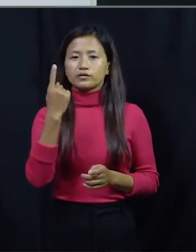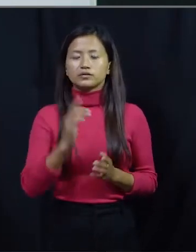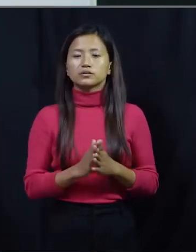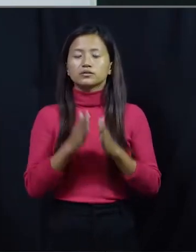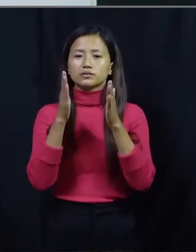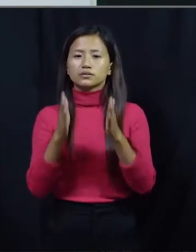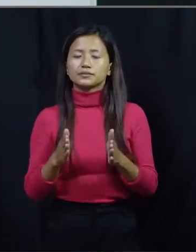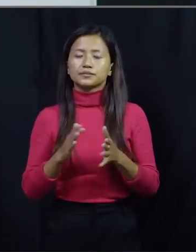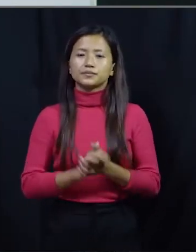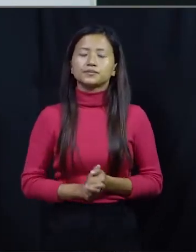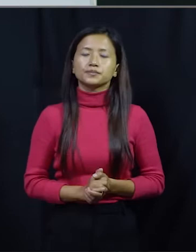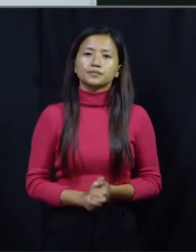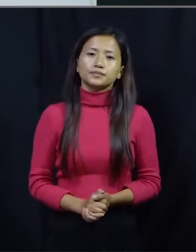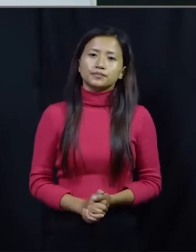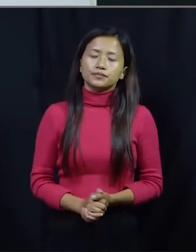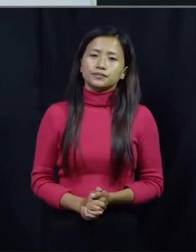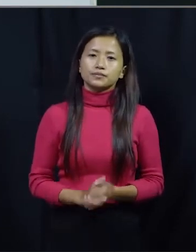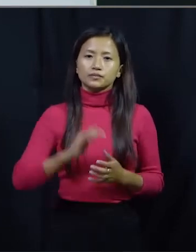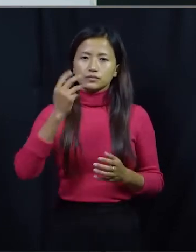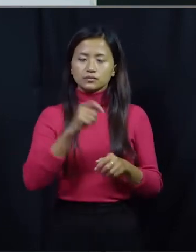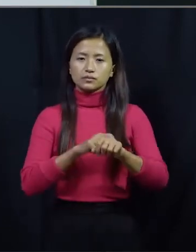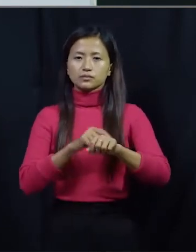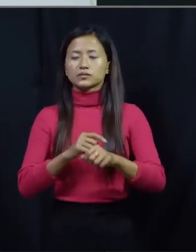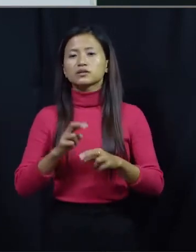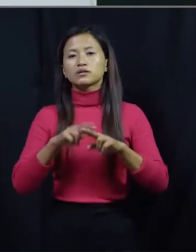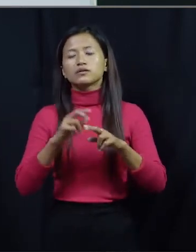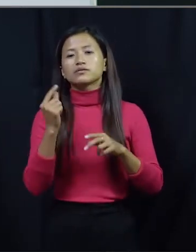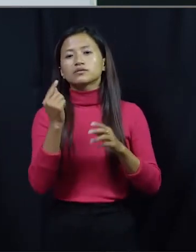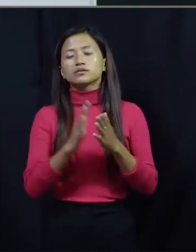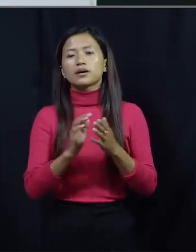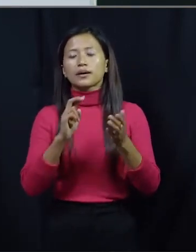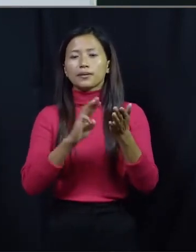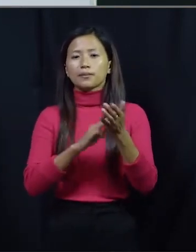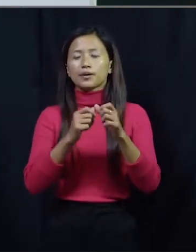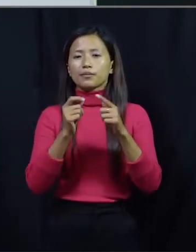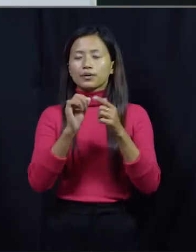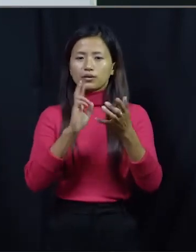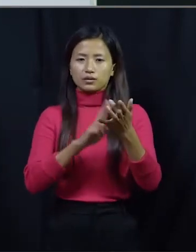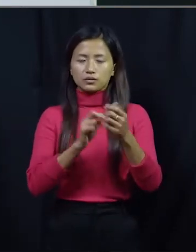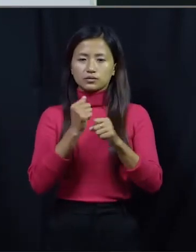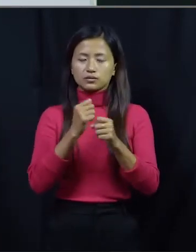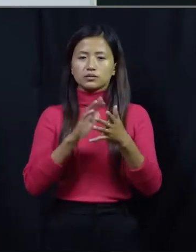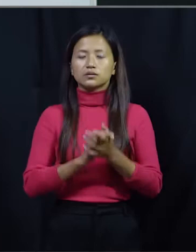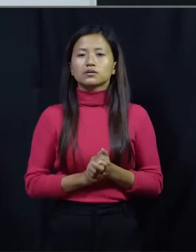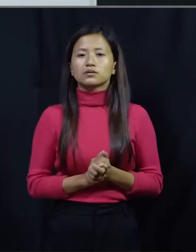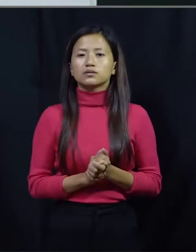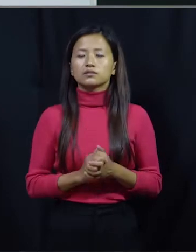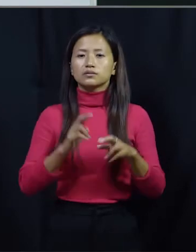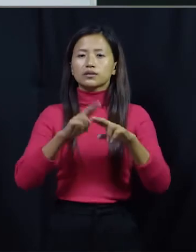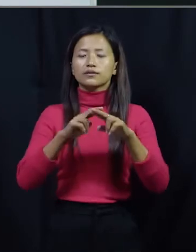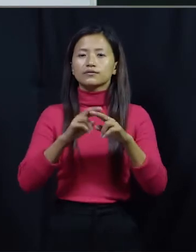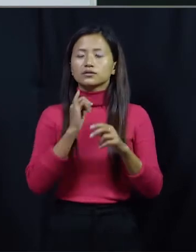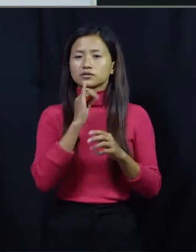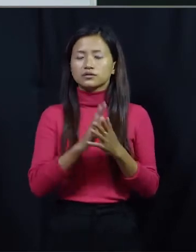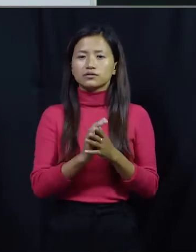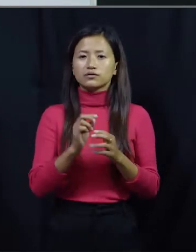the domain. Okay. So sometimes we call this function as mapping also. We can, in short, we can write f is a function